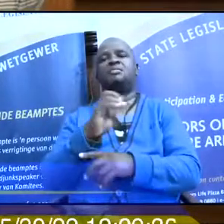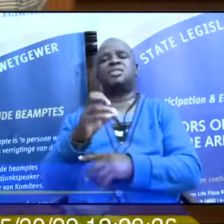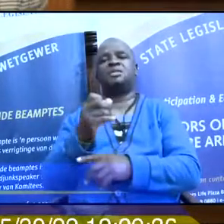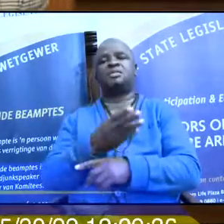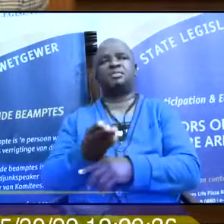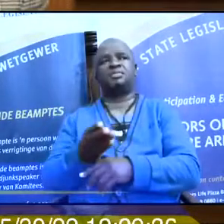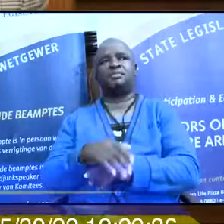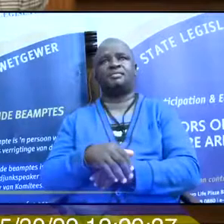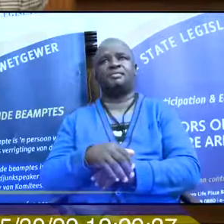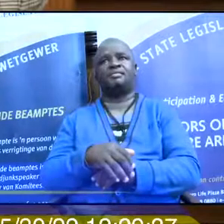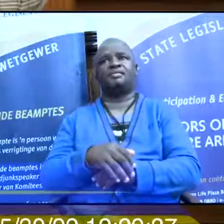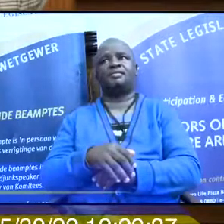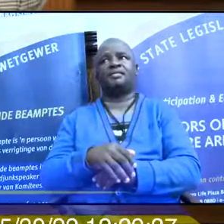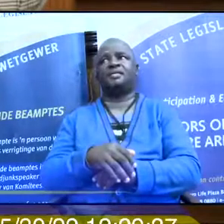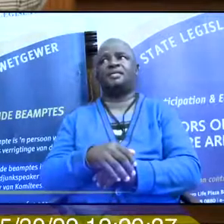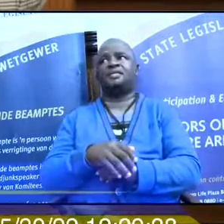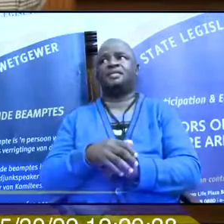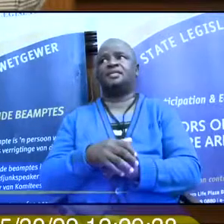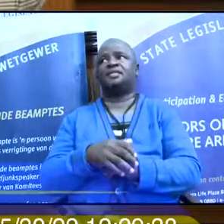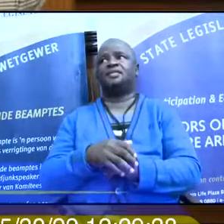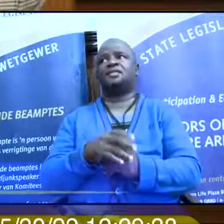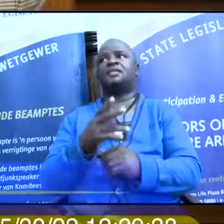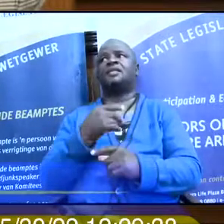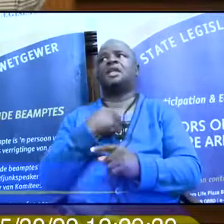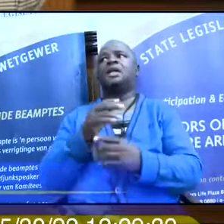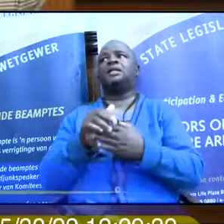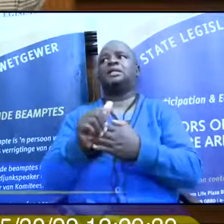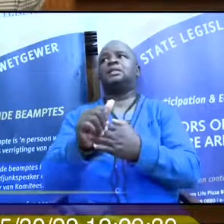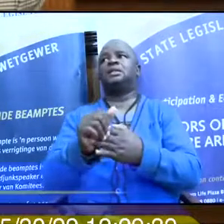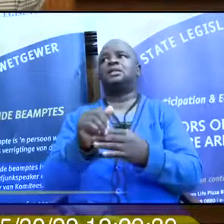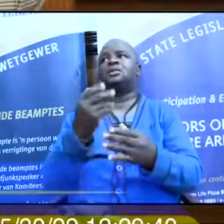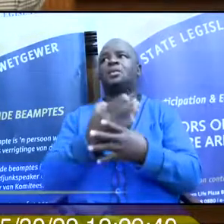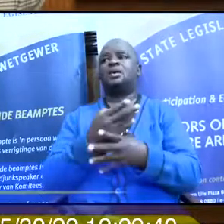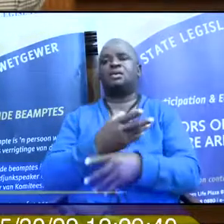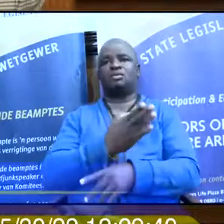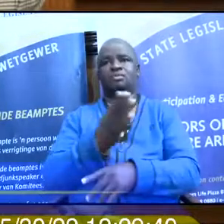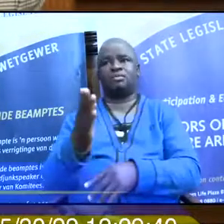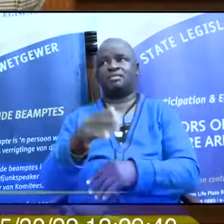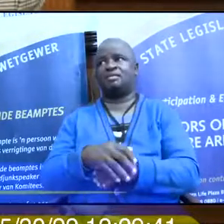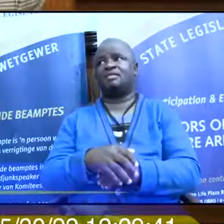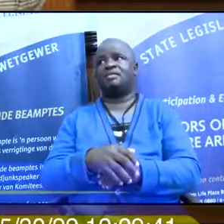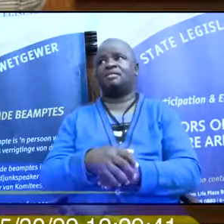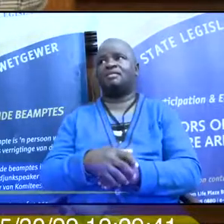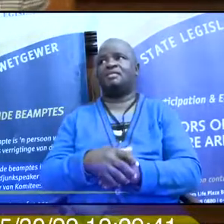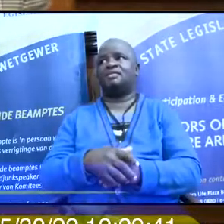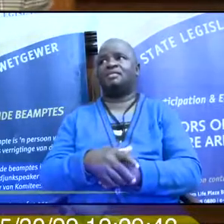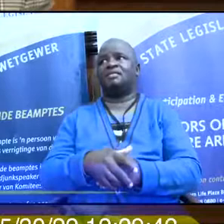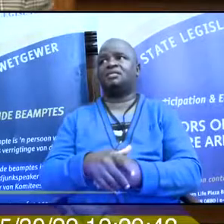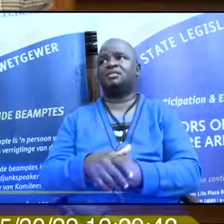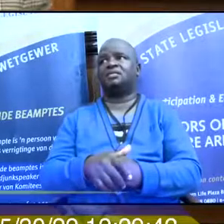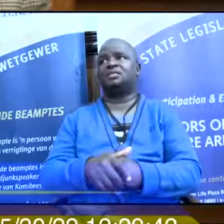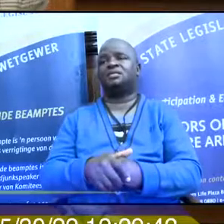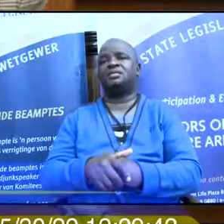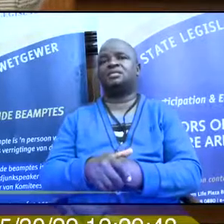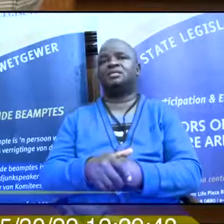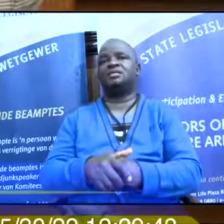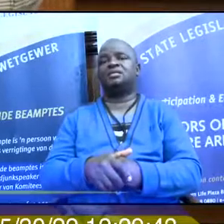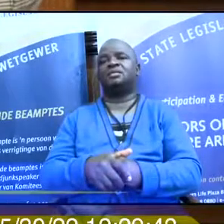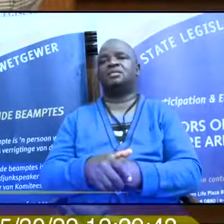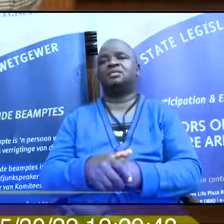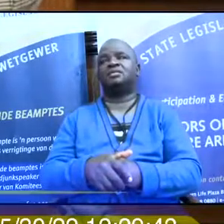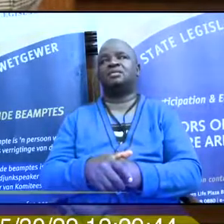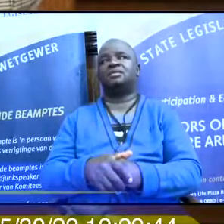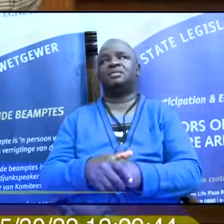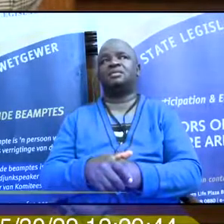meeting and the worker leaders in this in this house from different